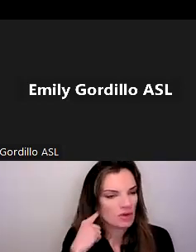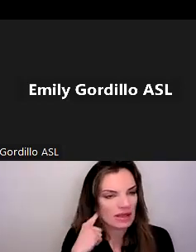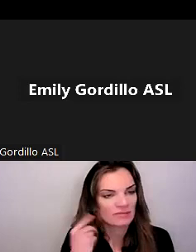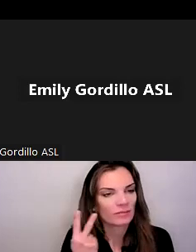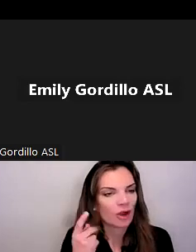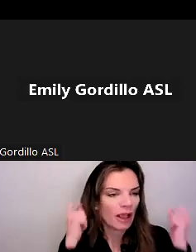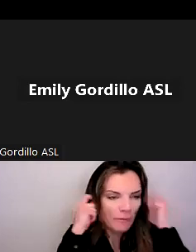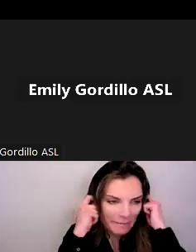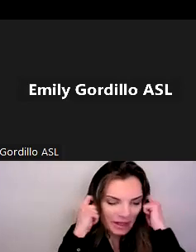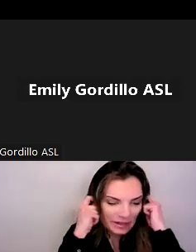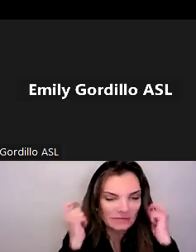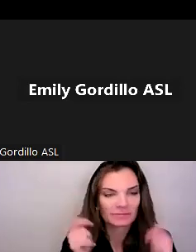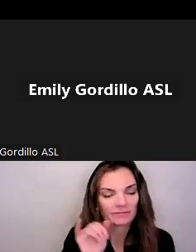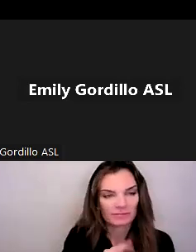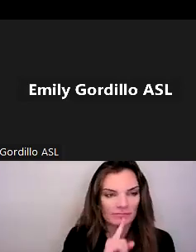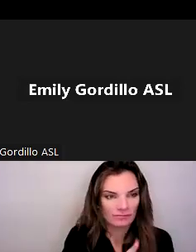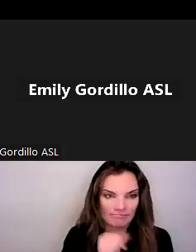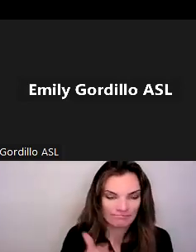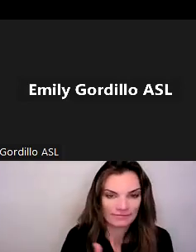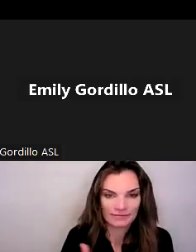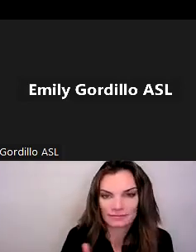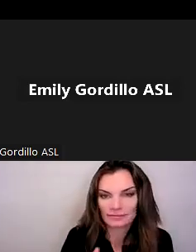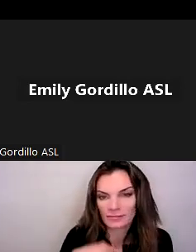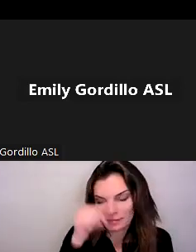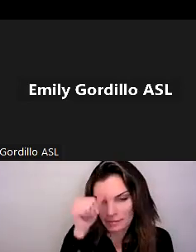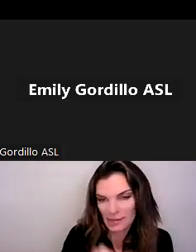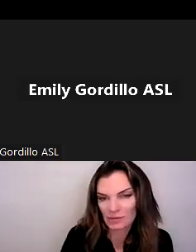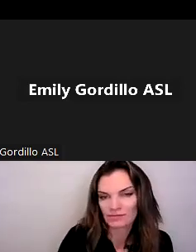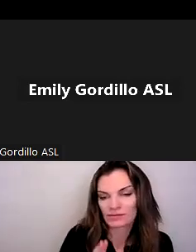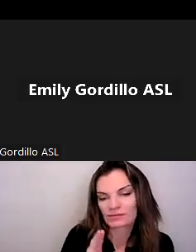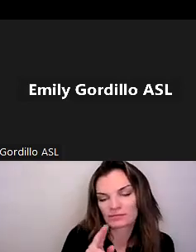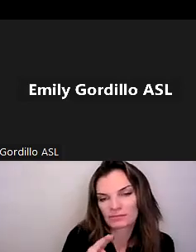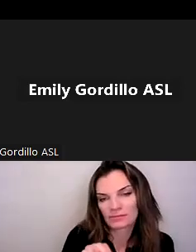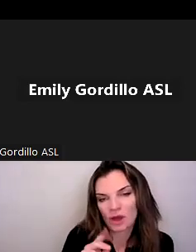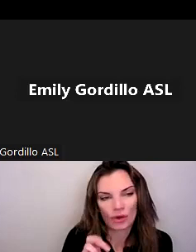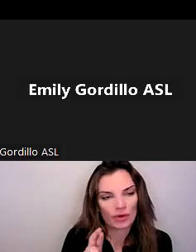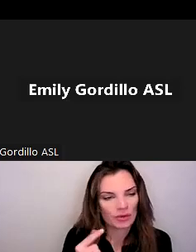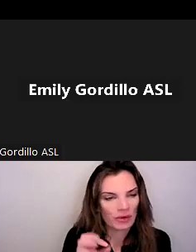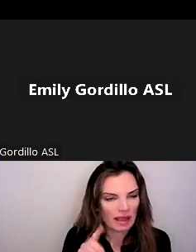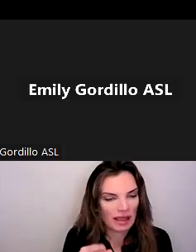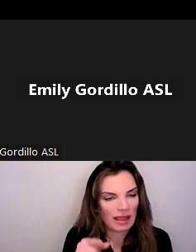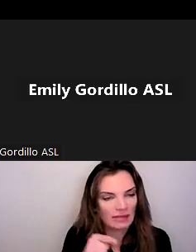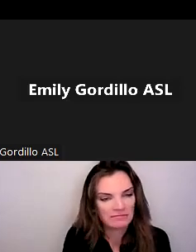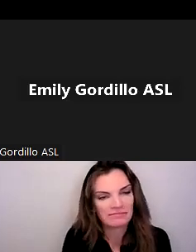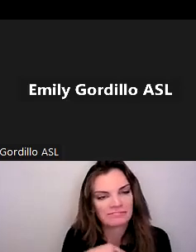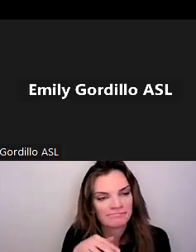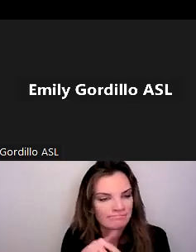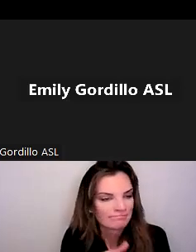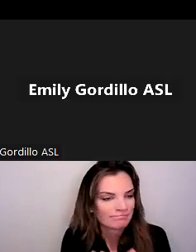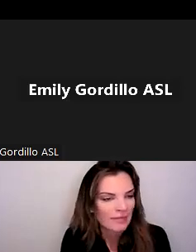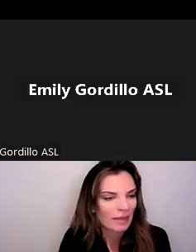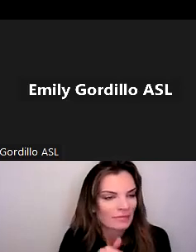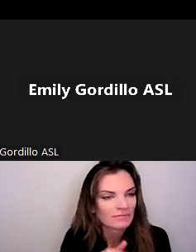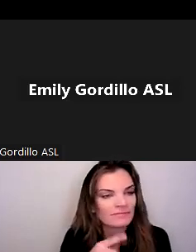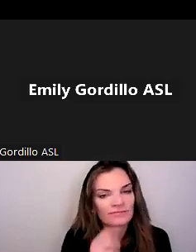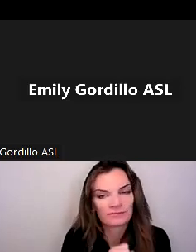all the time, which is very challenging. I remember in undergrad, that was actually an experiment that one of our professors had us do. Take a pair of foam